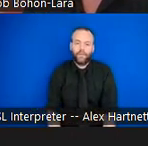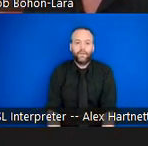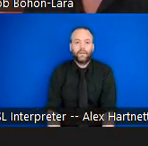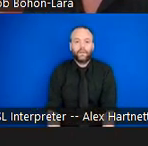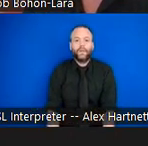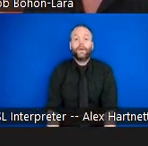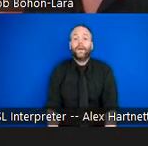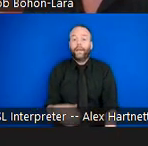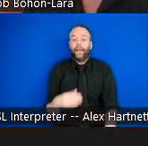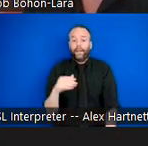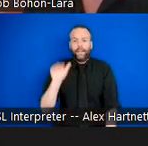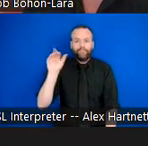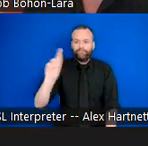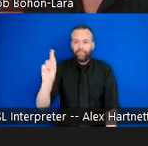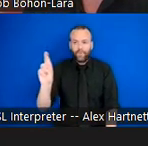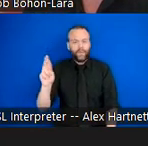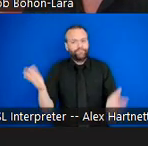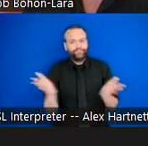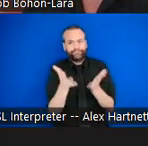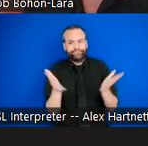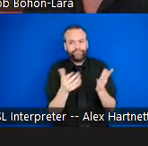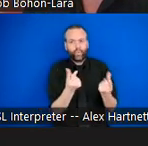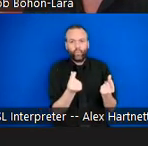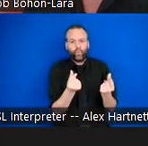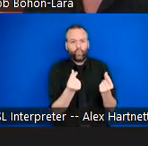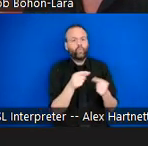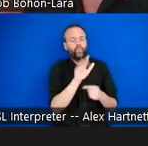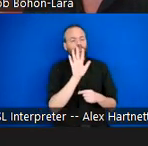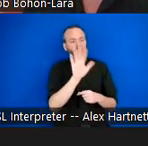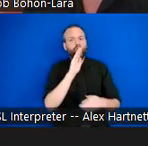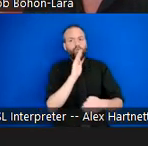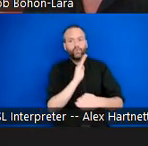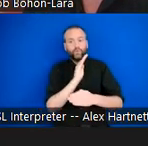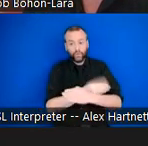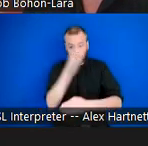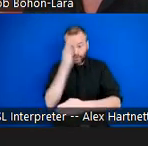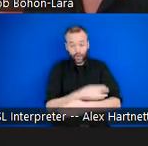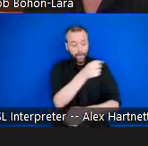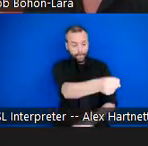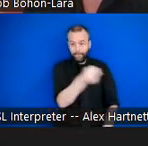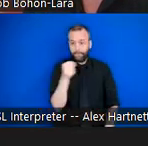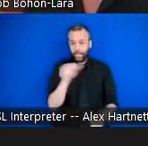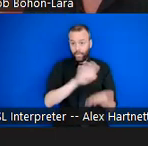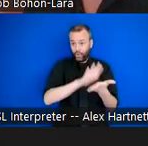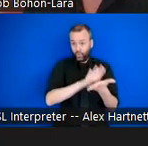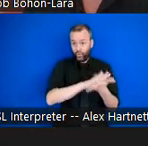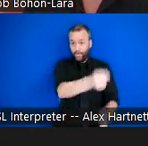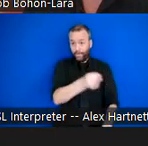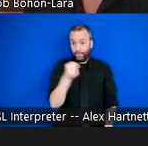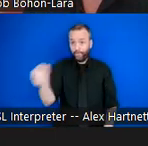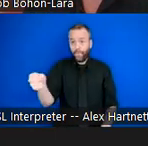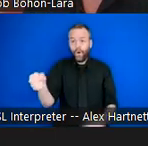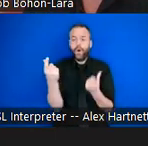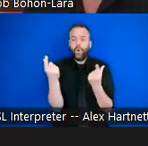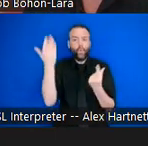children out of public schools, saying that Democrats are using schools to turn more kids trans. The head of the Log Cabin Republicans of